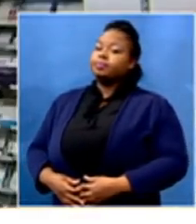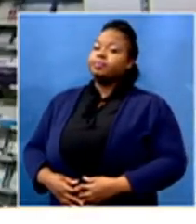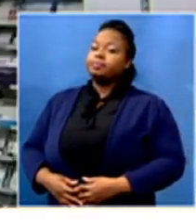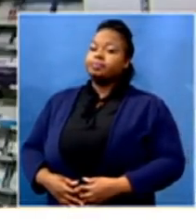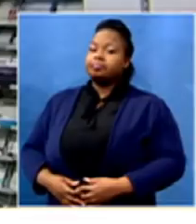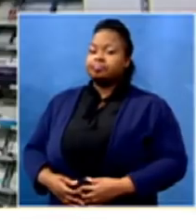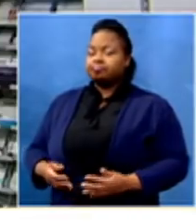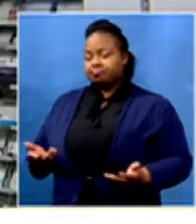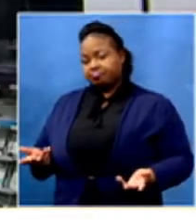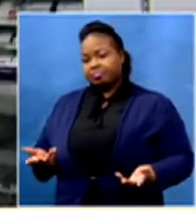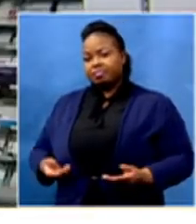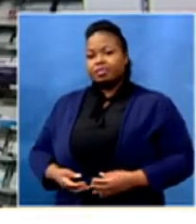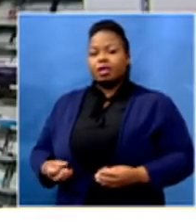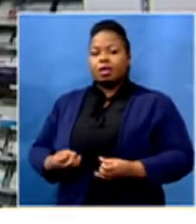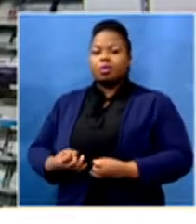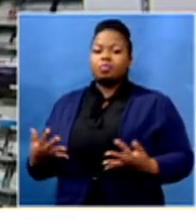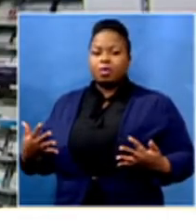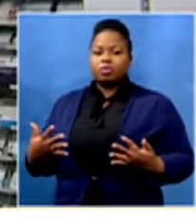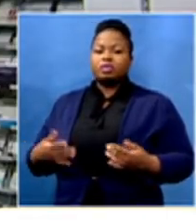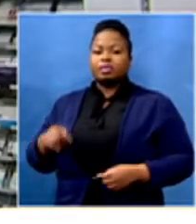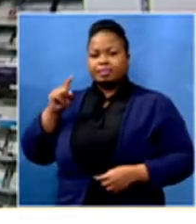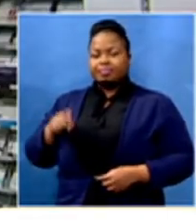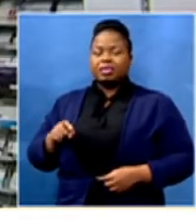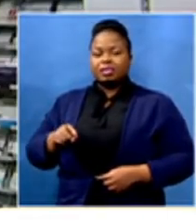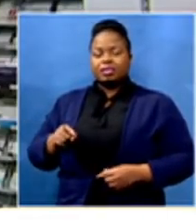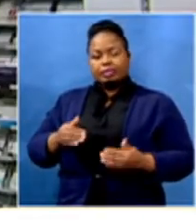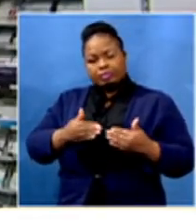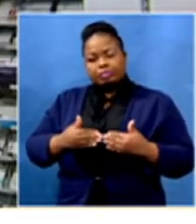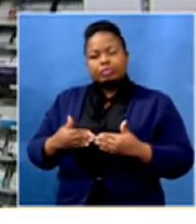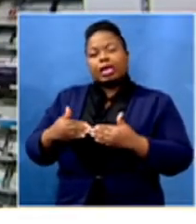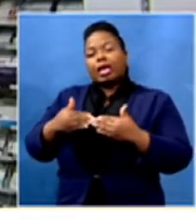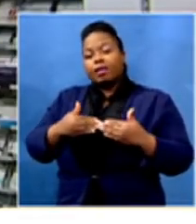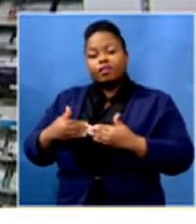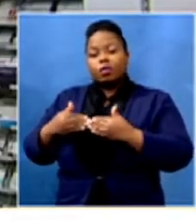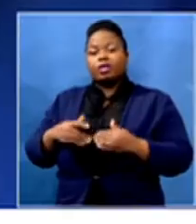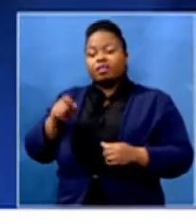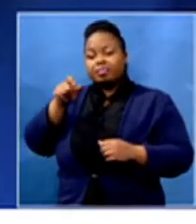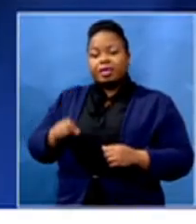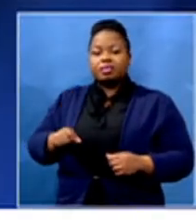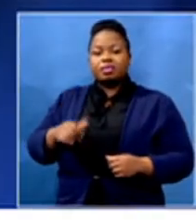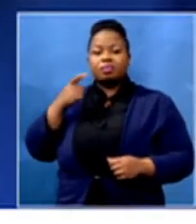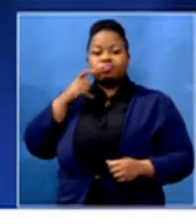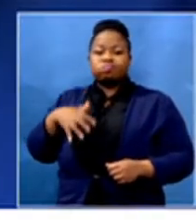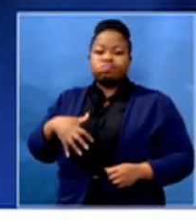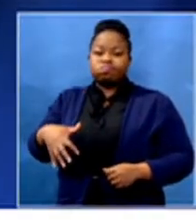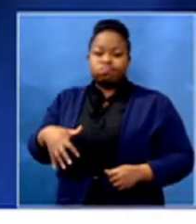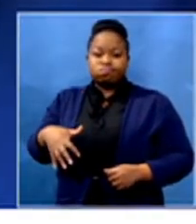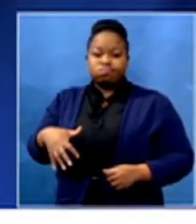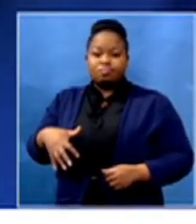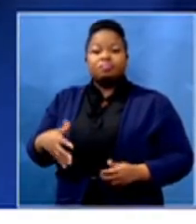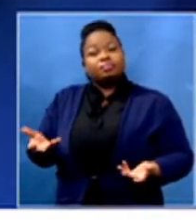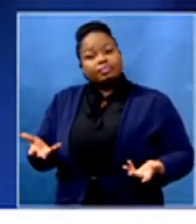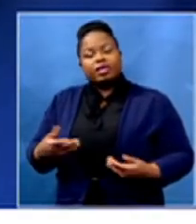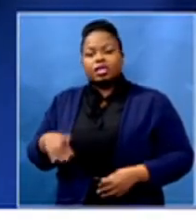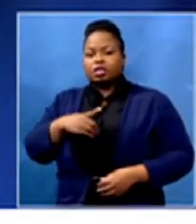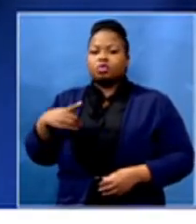Well, most of the drugs, there has to be caution in pregnancy. And in this case, it's the doctor